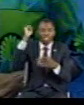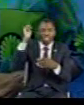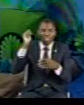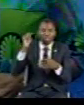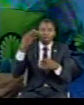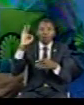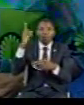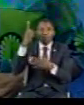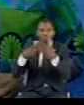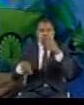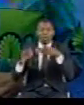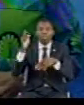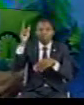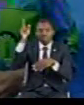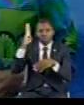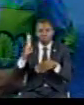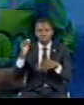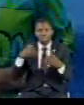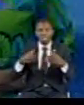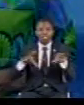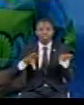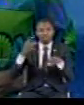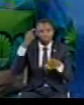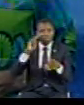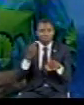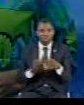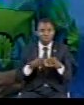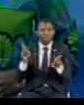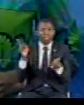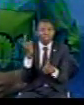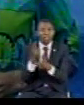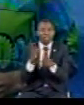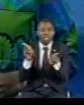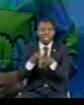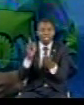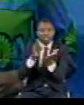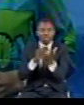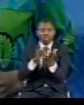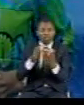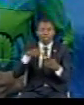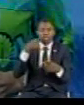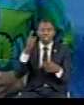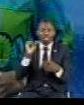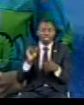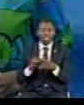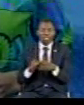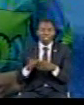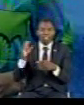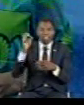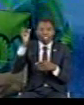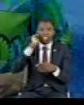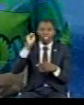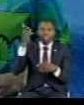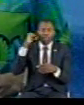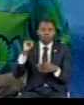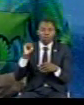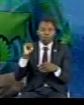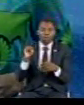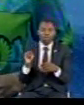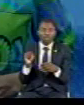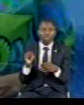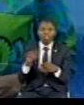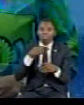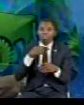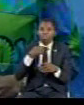God has done for us. Just like as the doctor said, she was diagnosed of cancer 2 years ago,